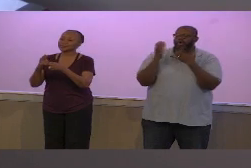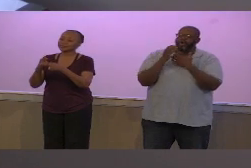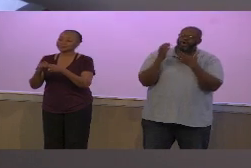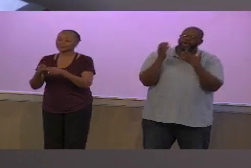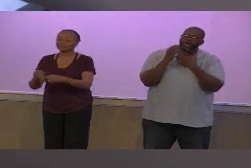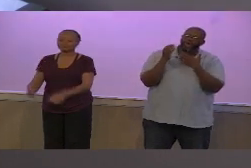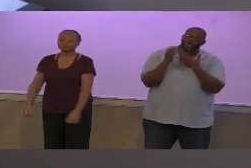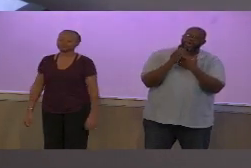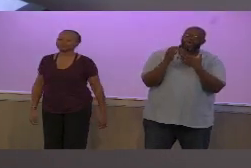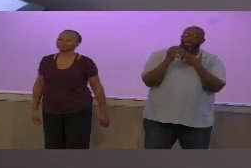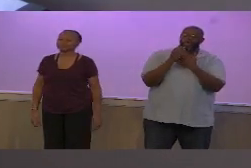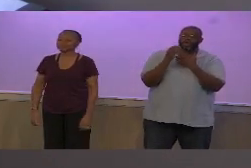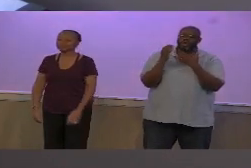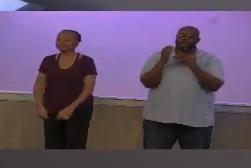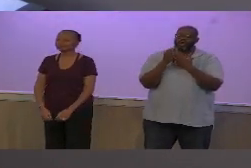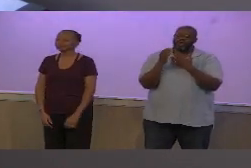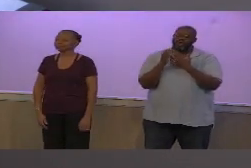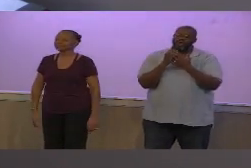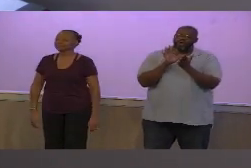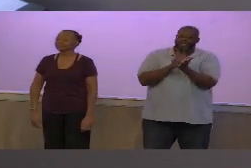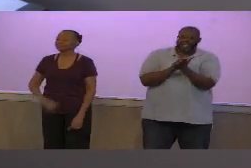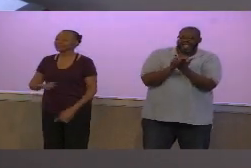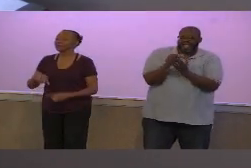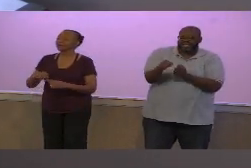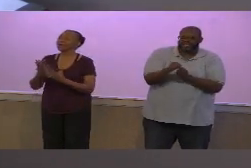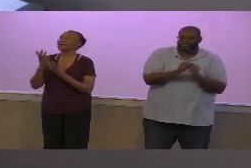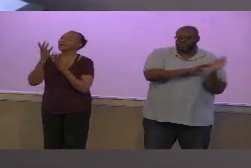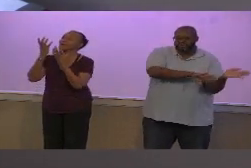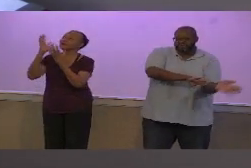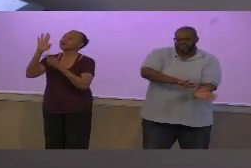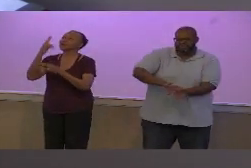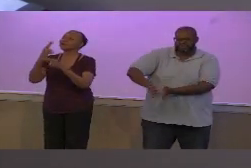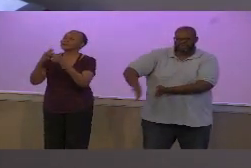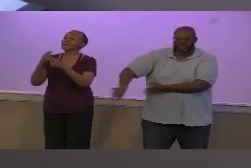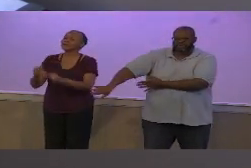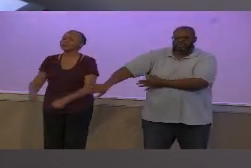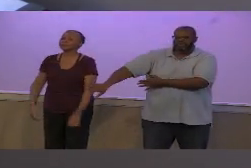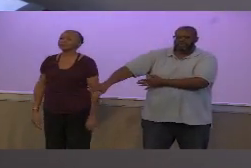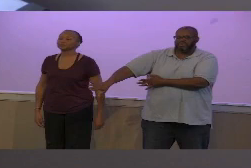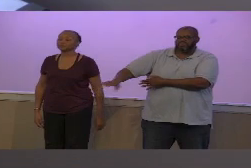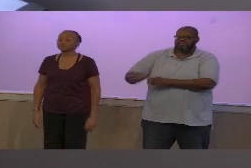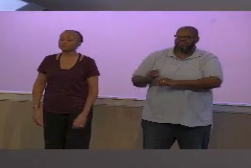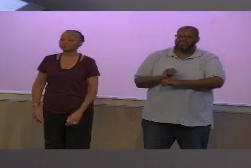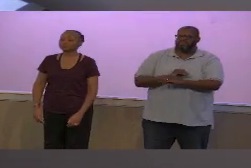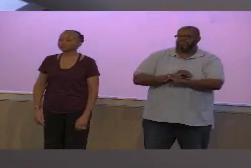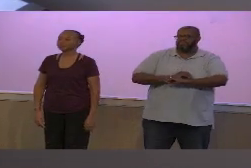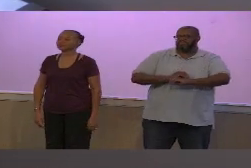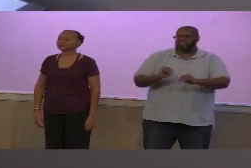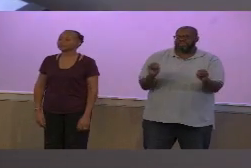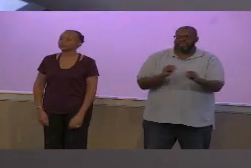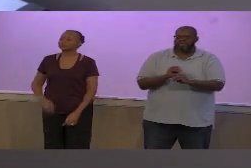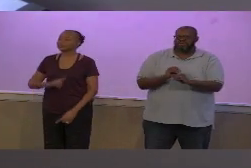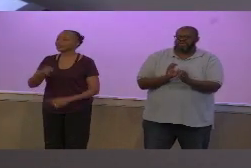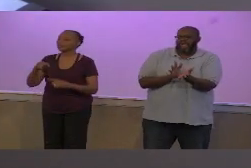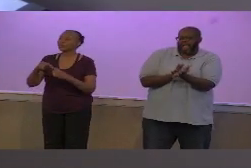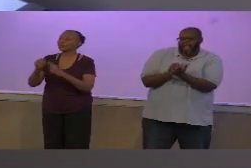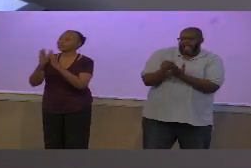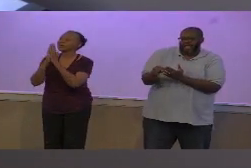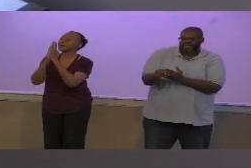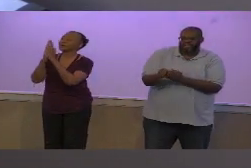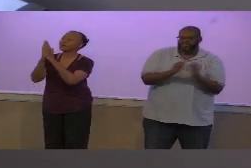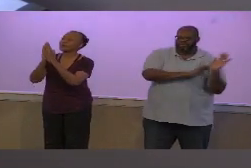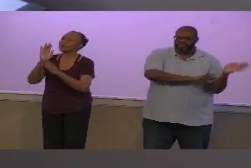oh, I said the cancer will be moved. No more growth in your body, the cancer will be